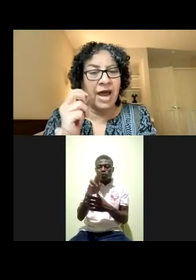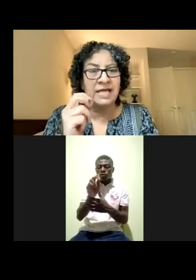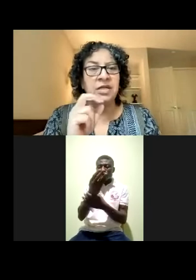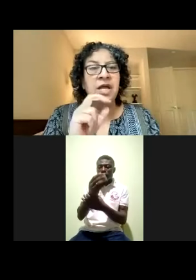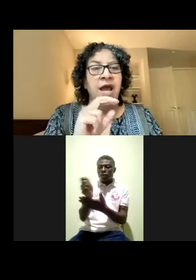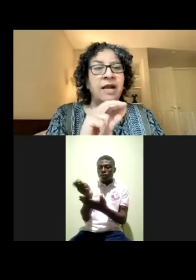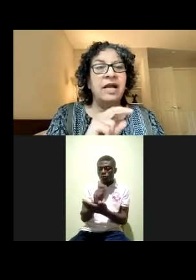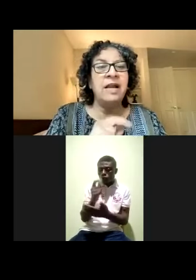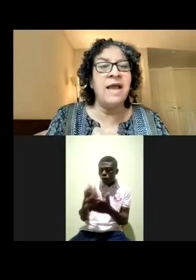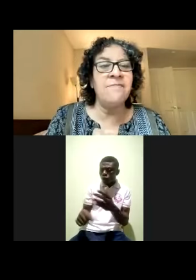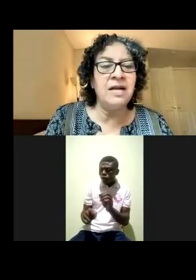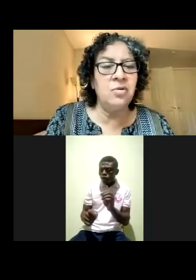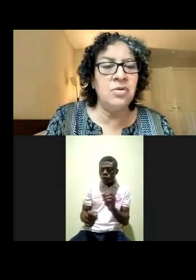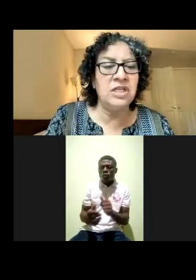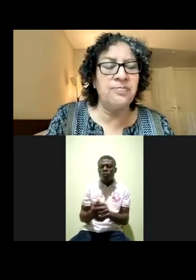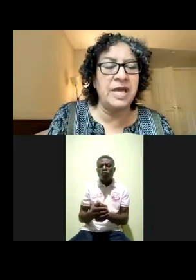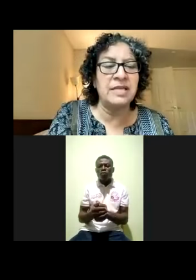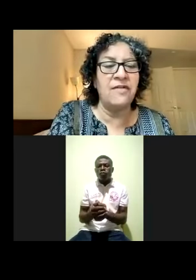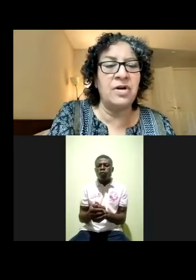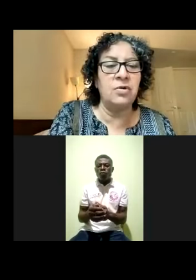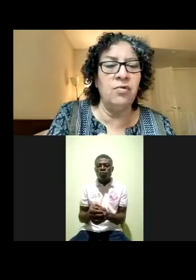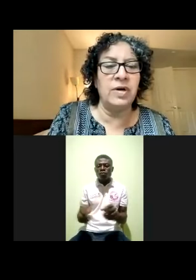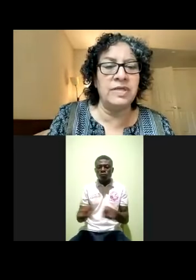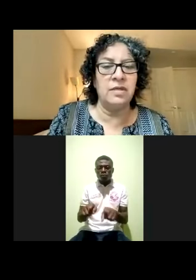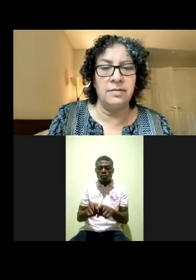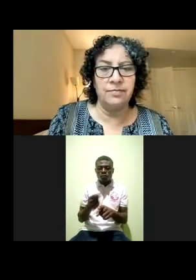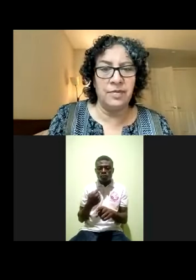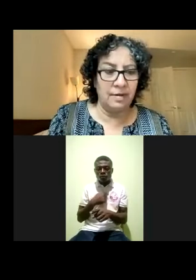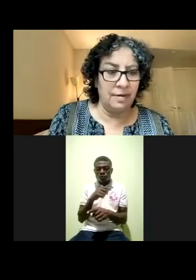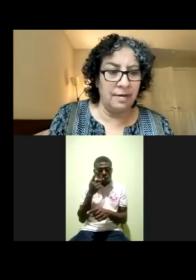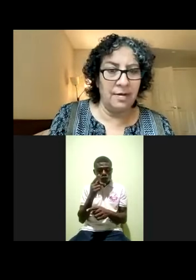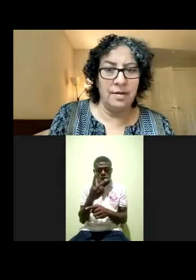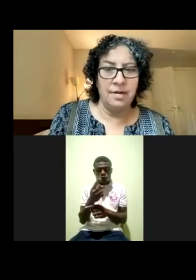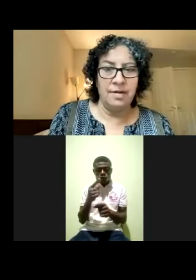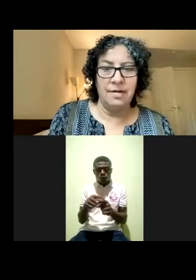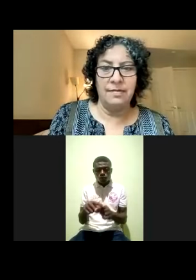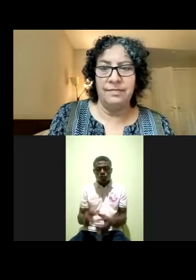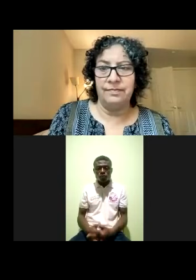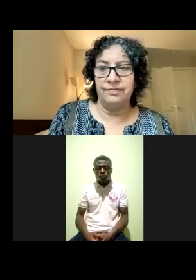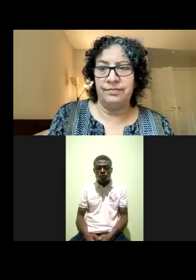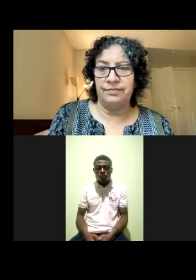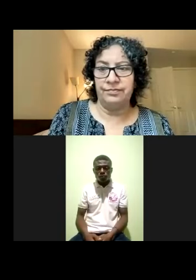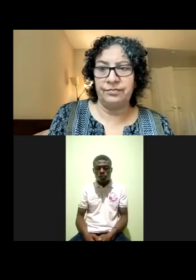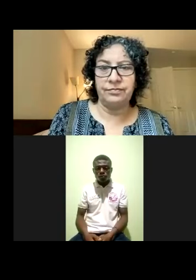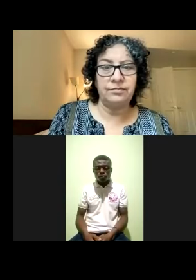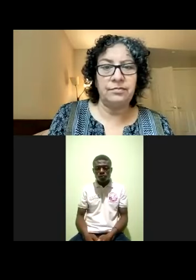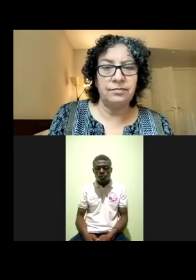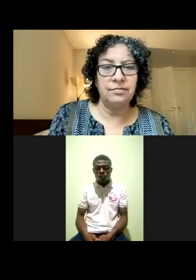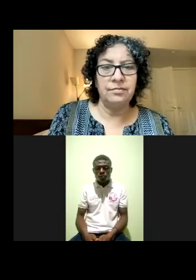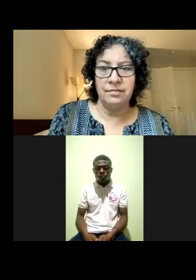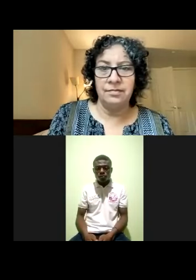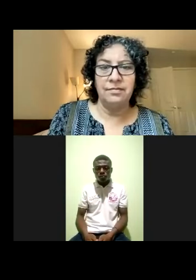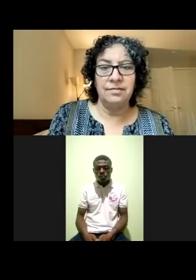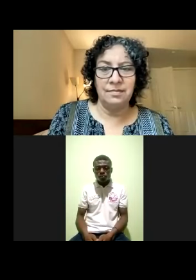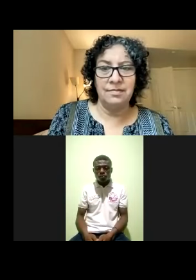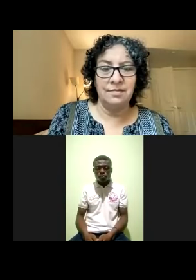to write. And then I might lose the space after 2 words. Stop. Time's up. Turn your paper over so you can't read it. Do you